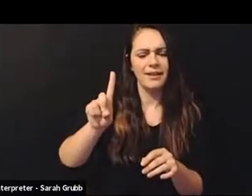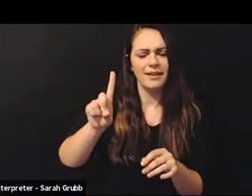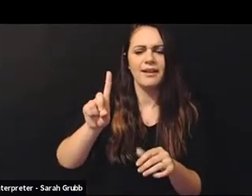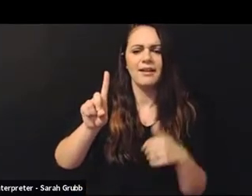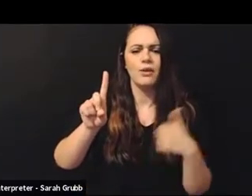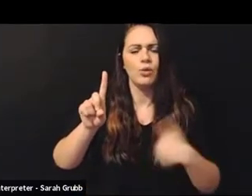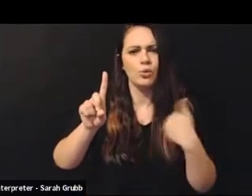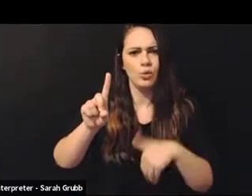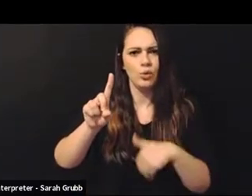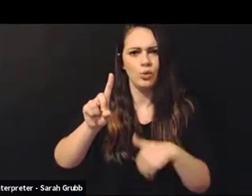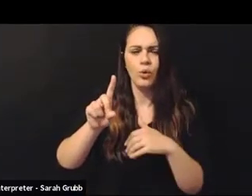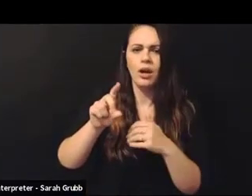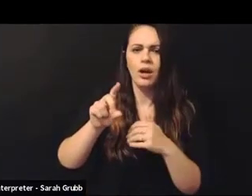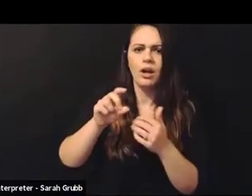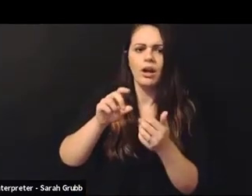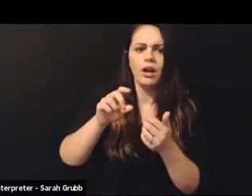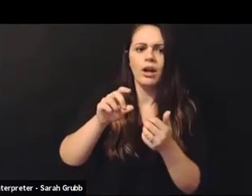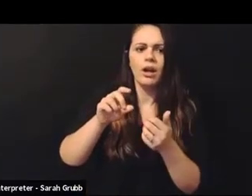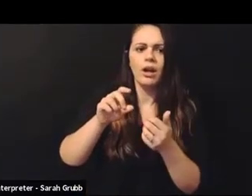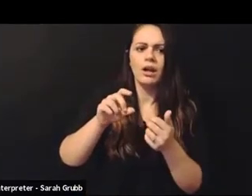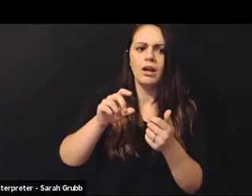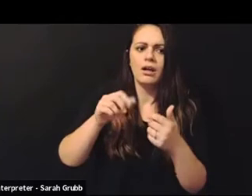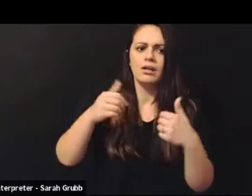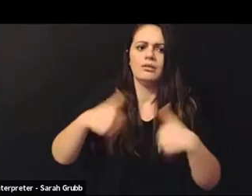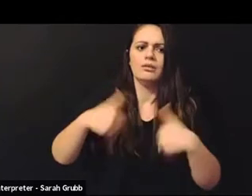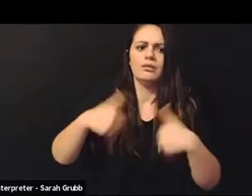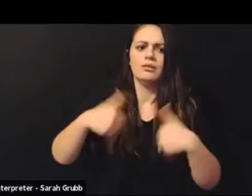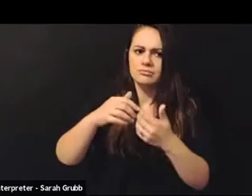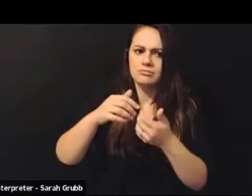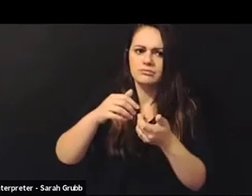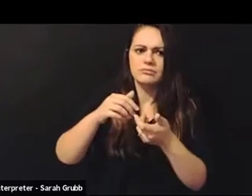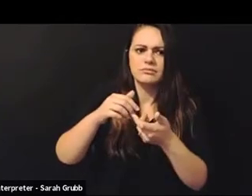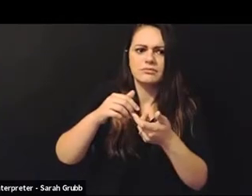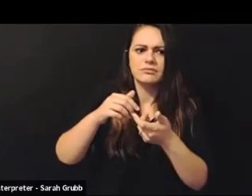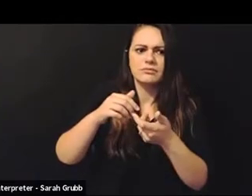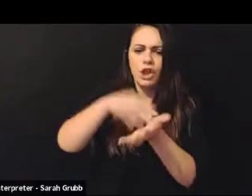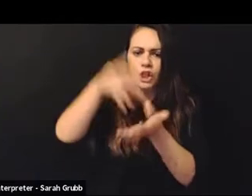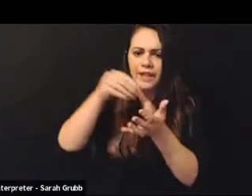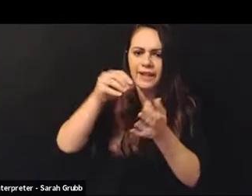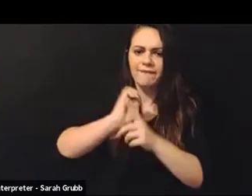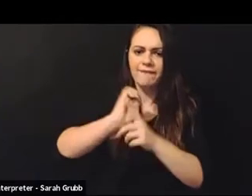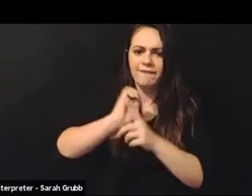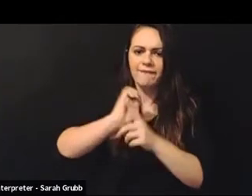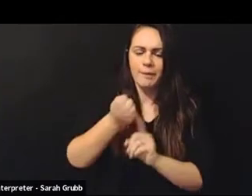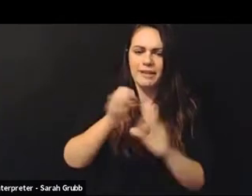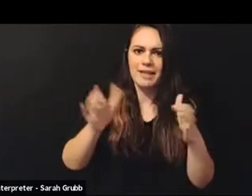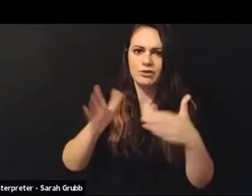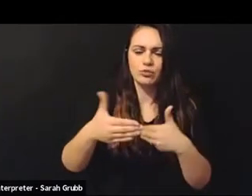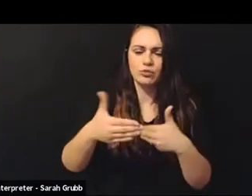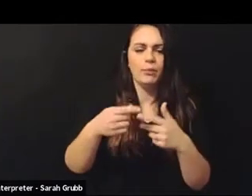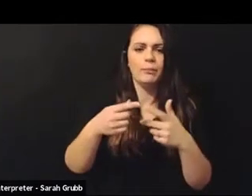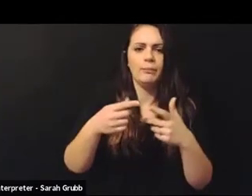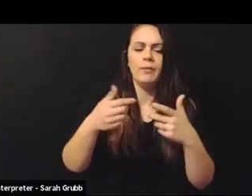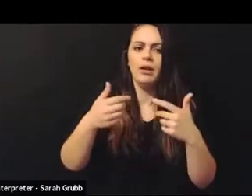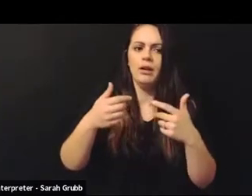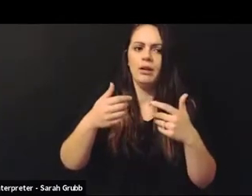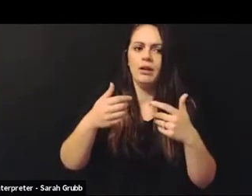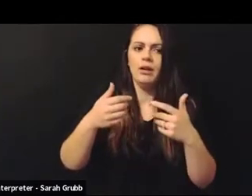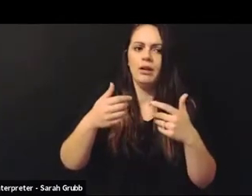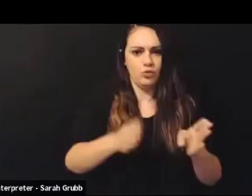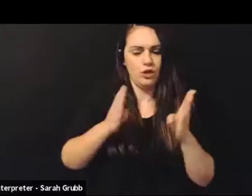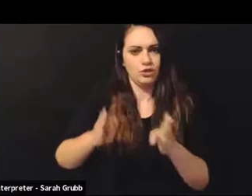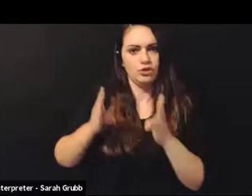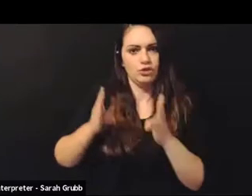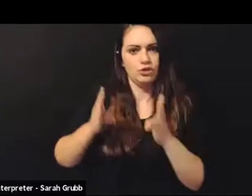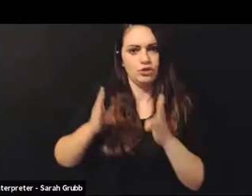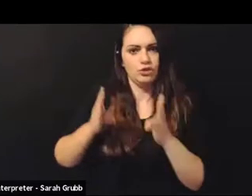are. They do set things up that everything's very orderly. They are trying to take away that element of